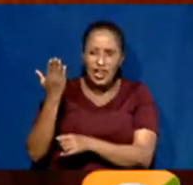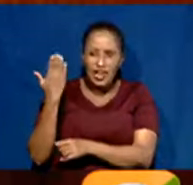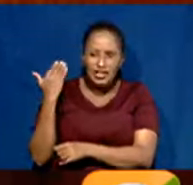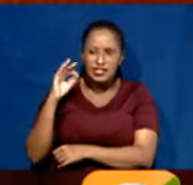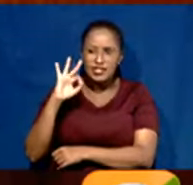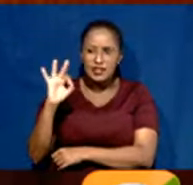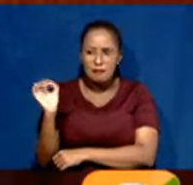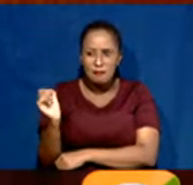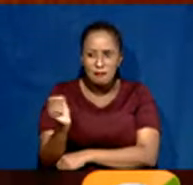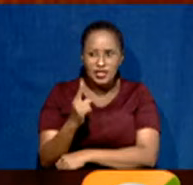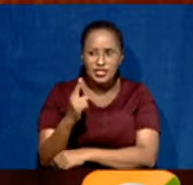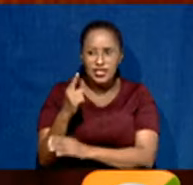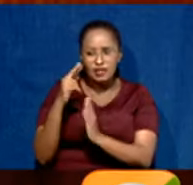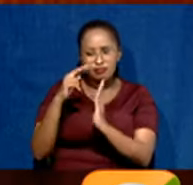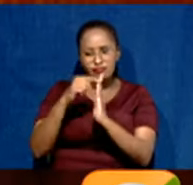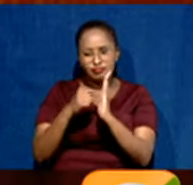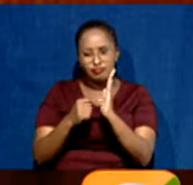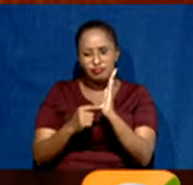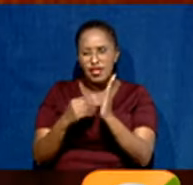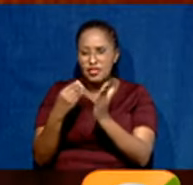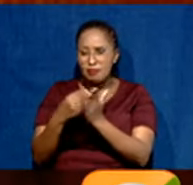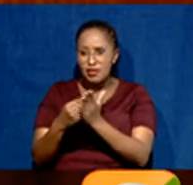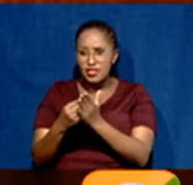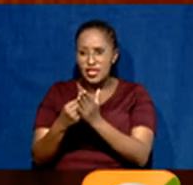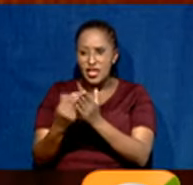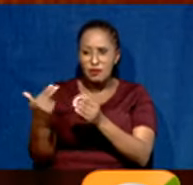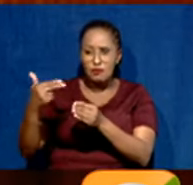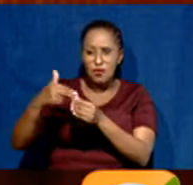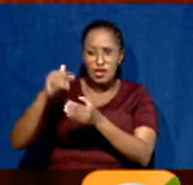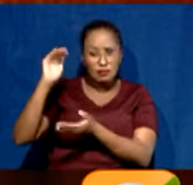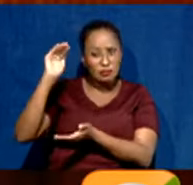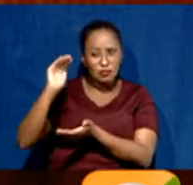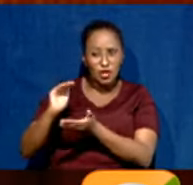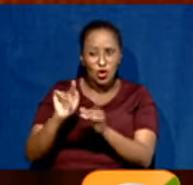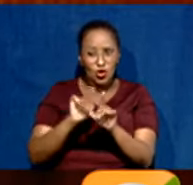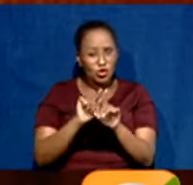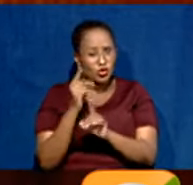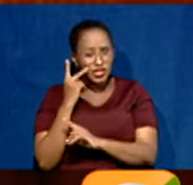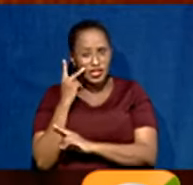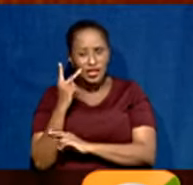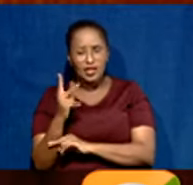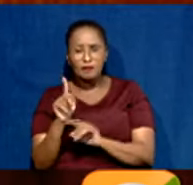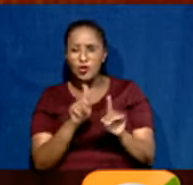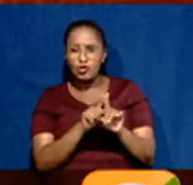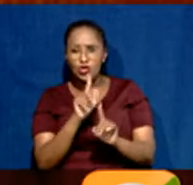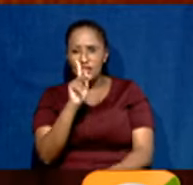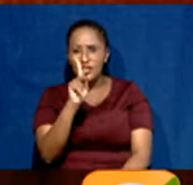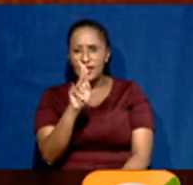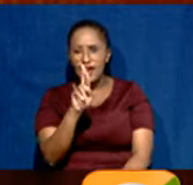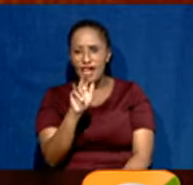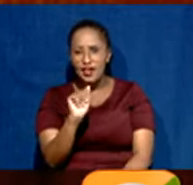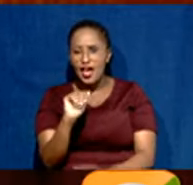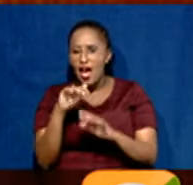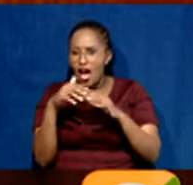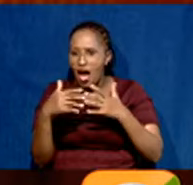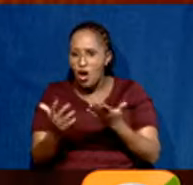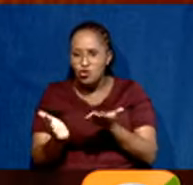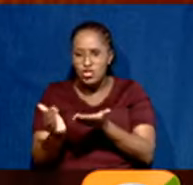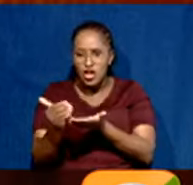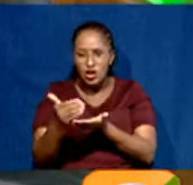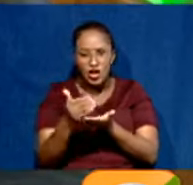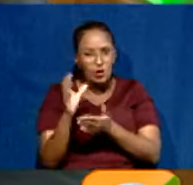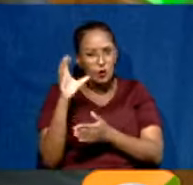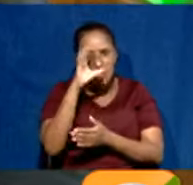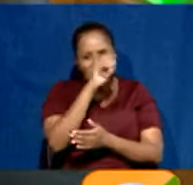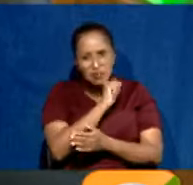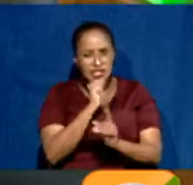3 months' data, consumption of fuel has actually dropped to a five-year low. And if you look at even KRA, the collection, they missed the target. They were